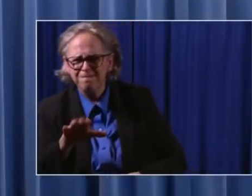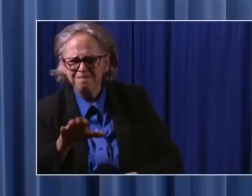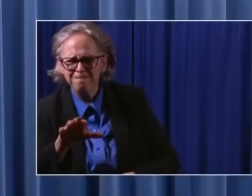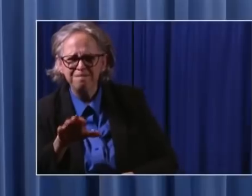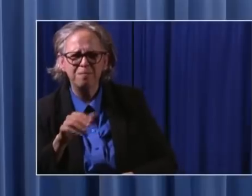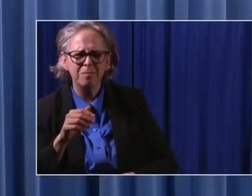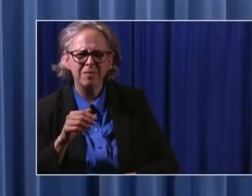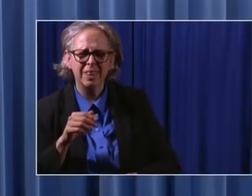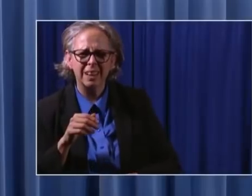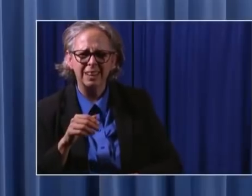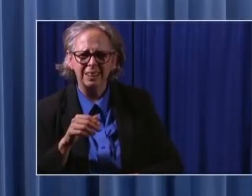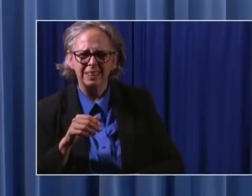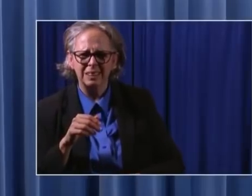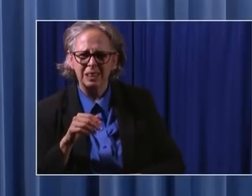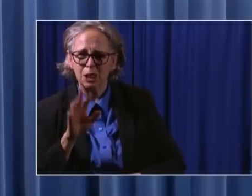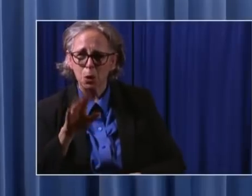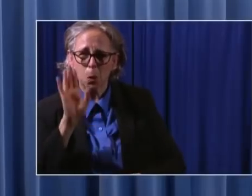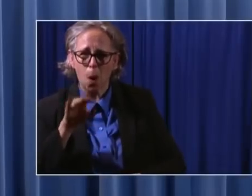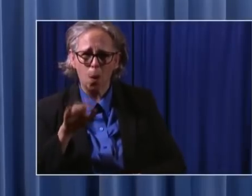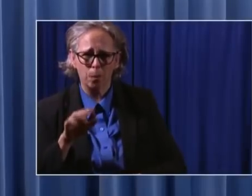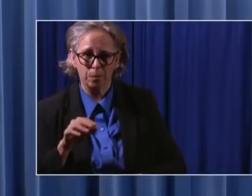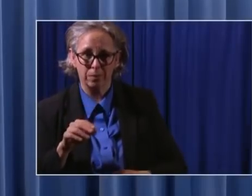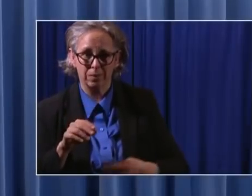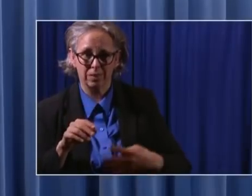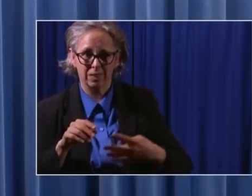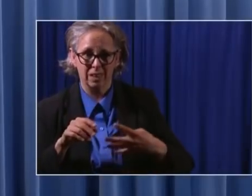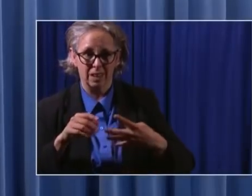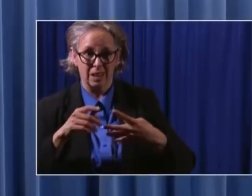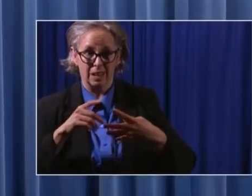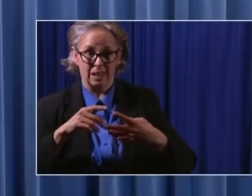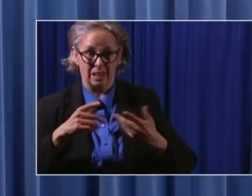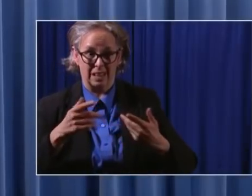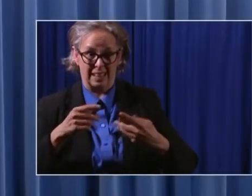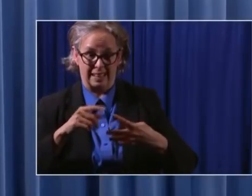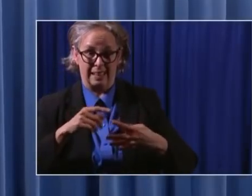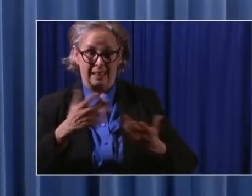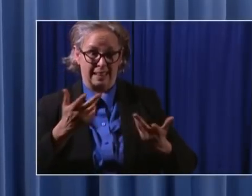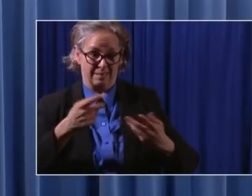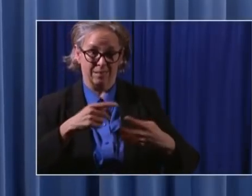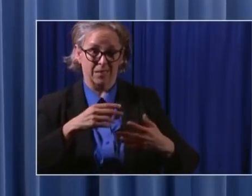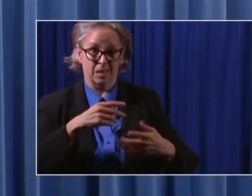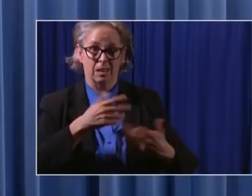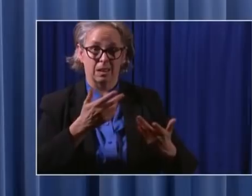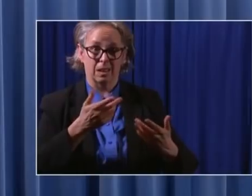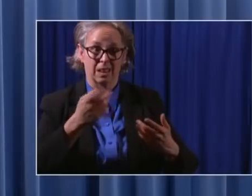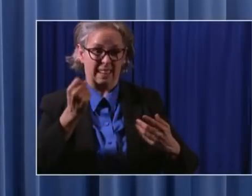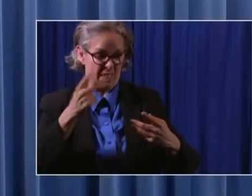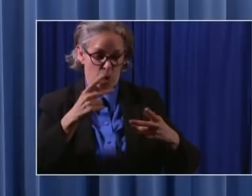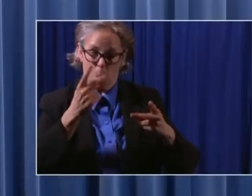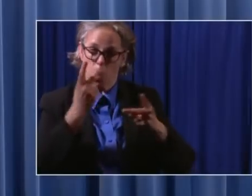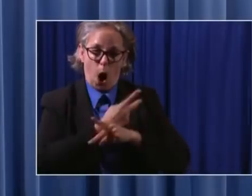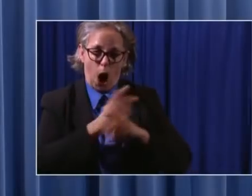or else scenario of do this or else? What's going to happen if the numbers don't get better?